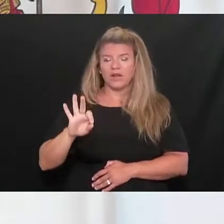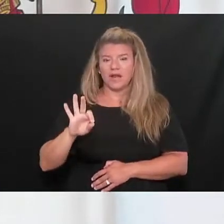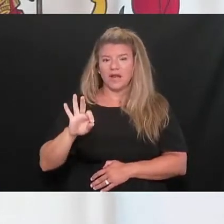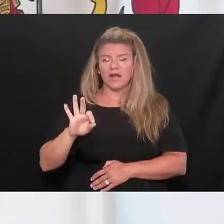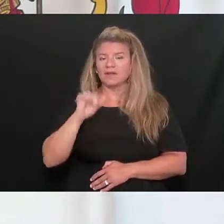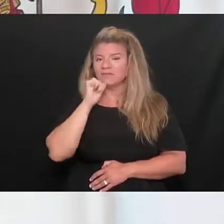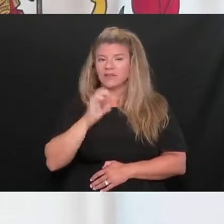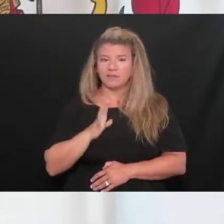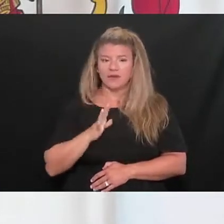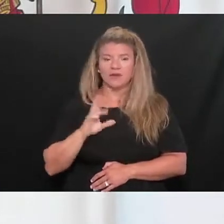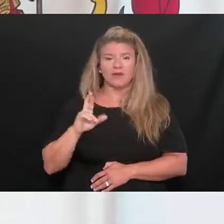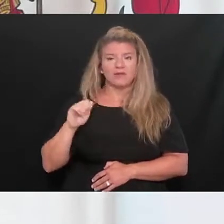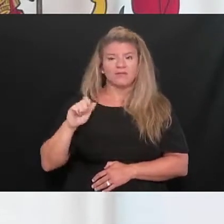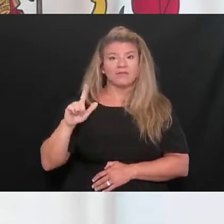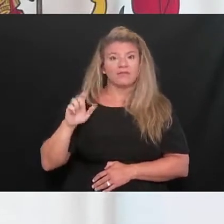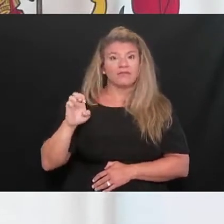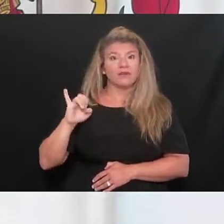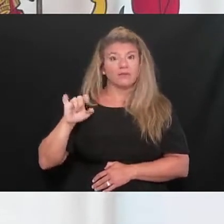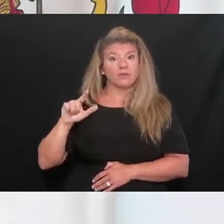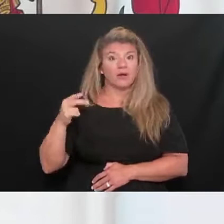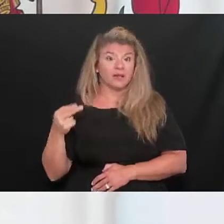49-year-old female from Raleigh County.